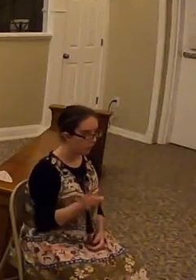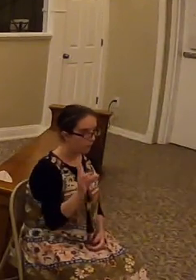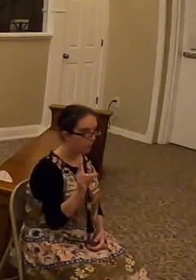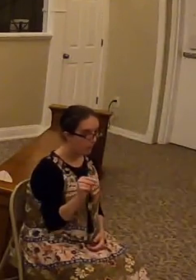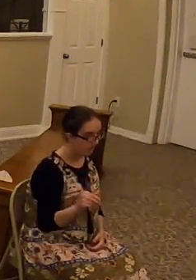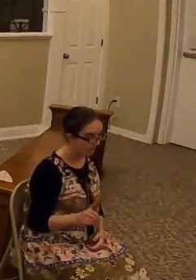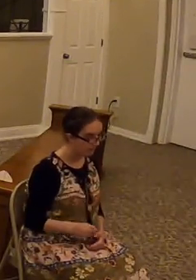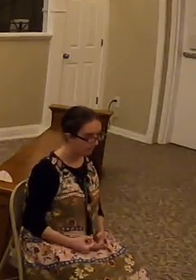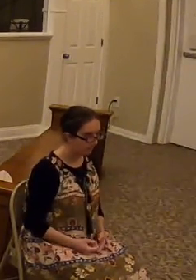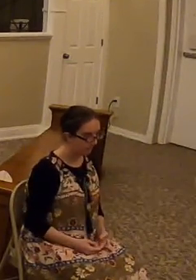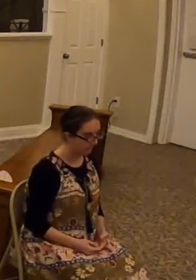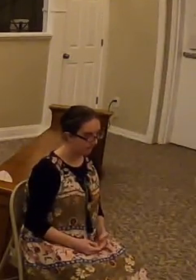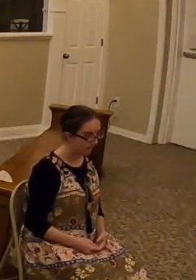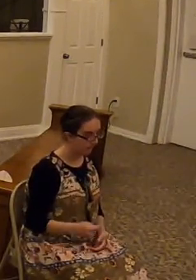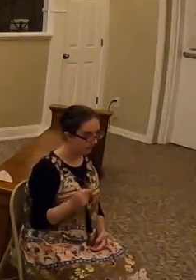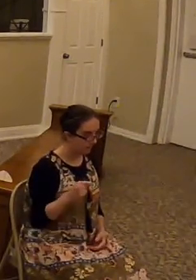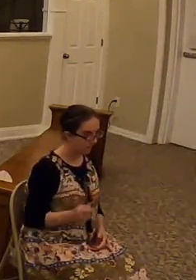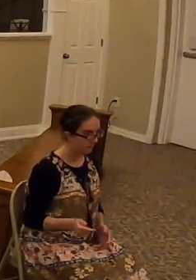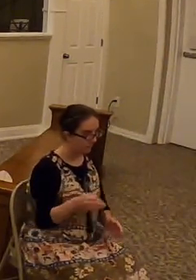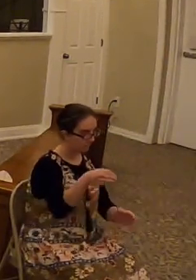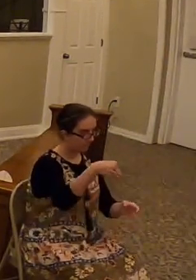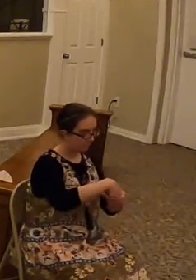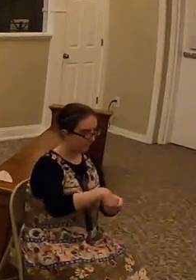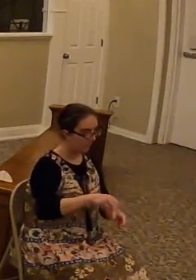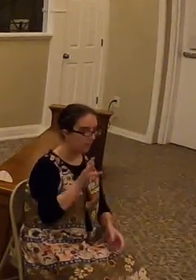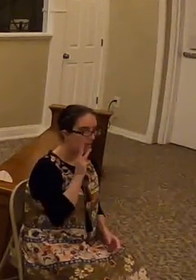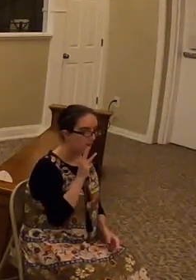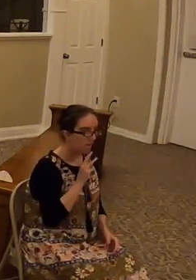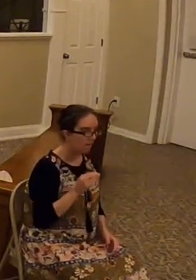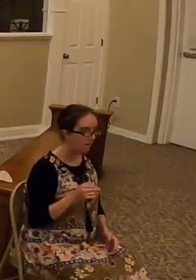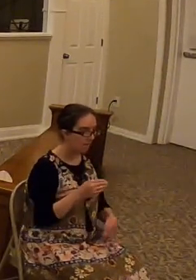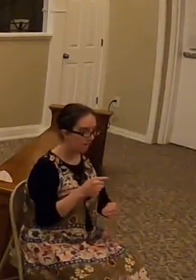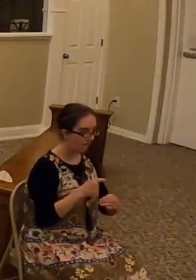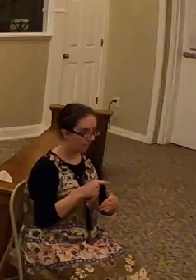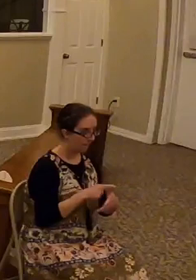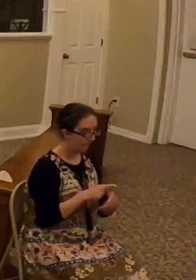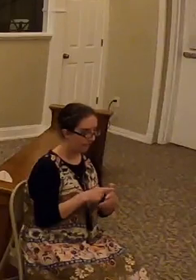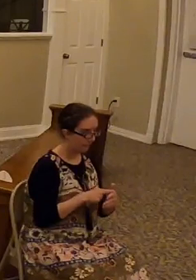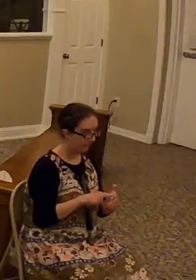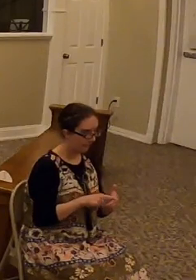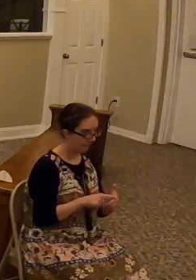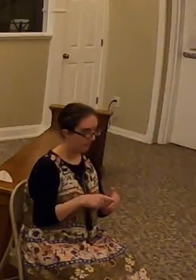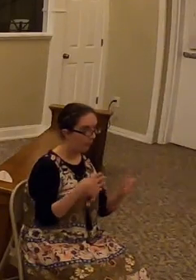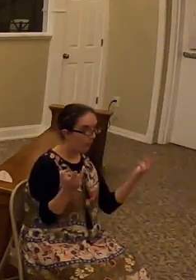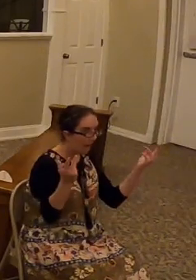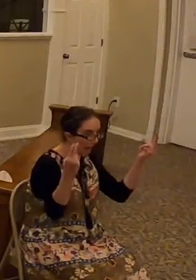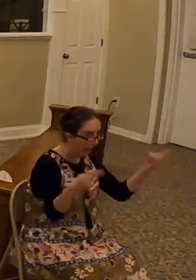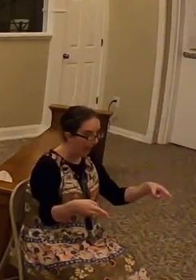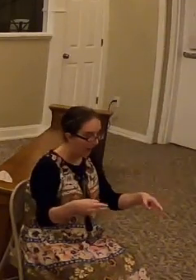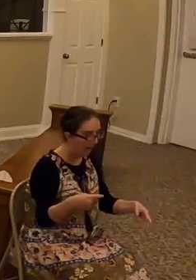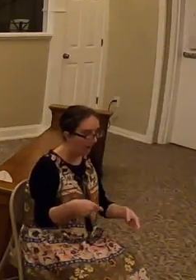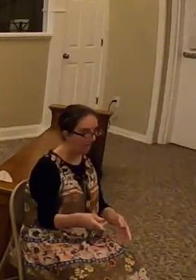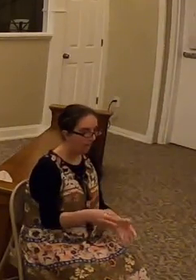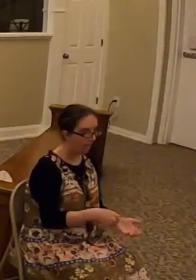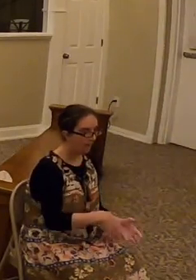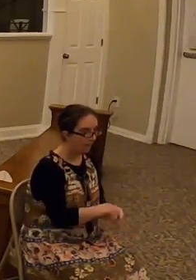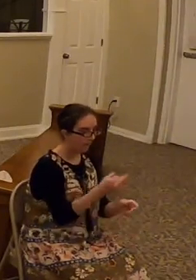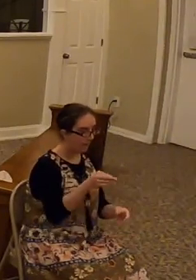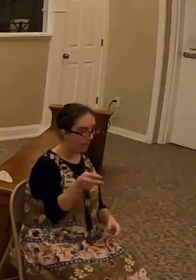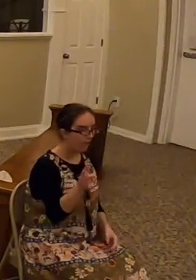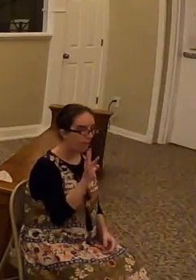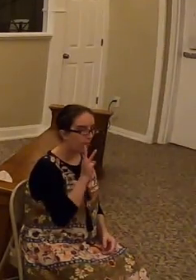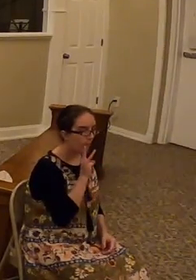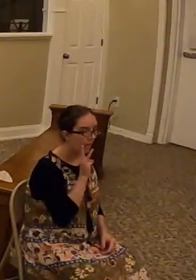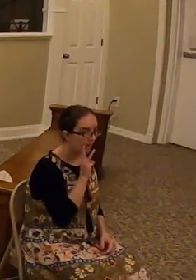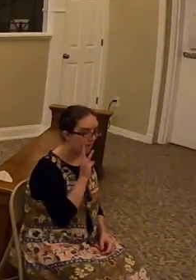No. They went down into the water right then. Amen. And what happens? They come up out of